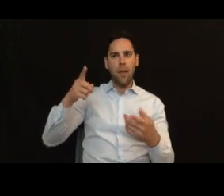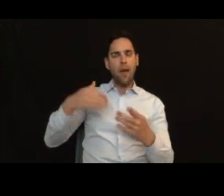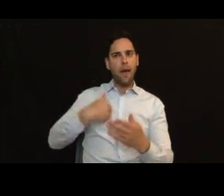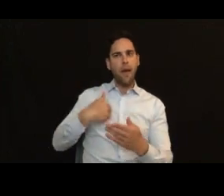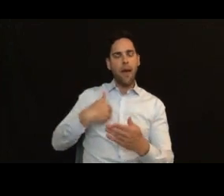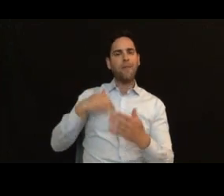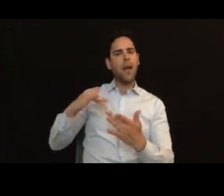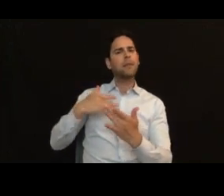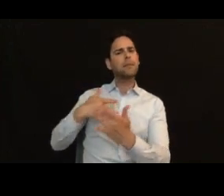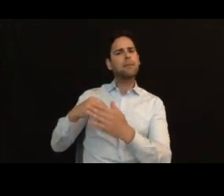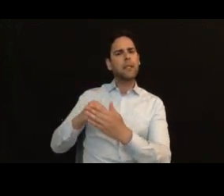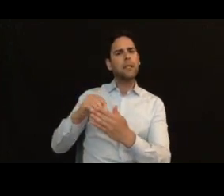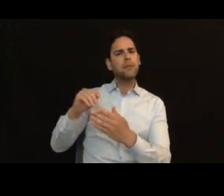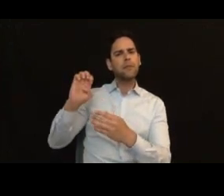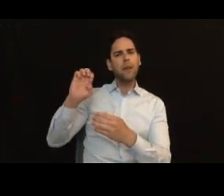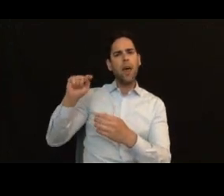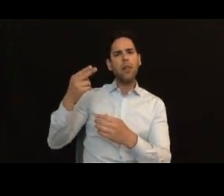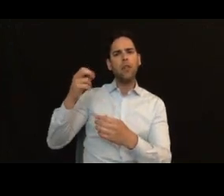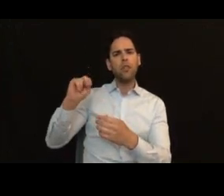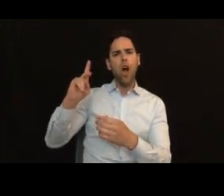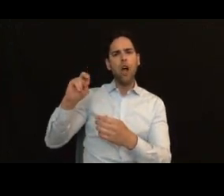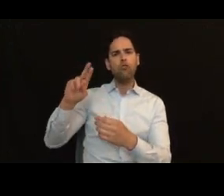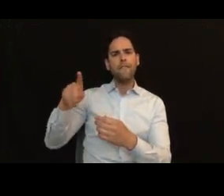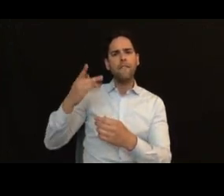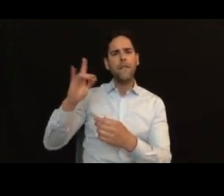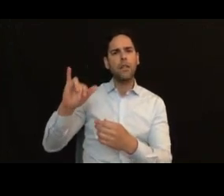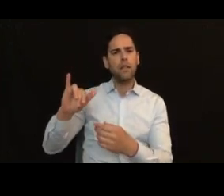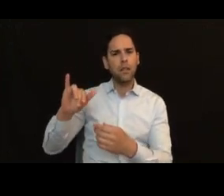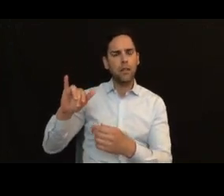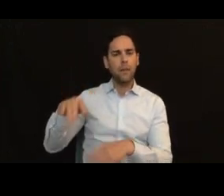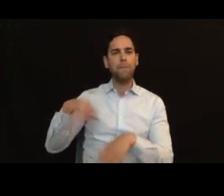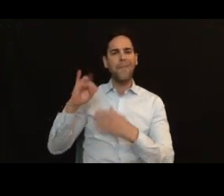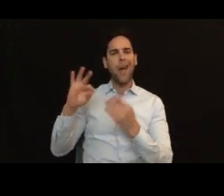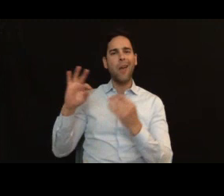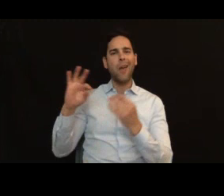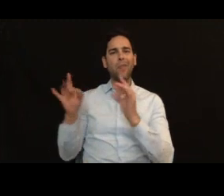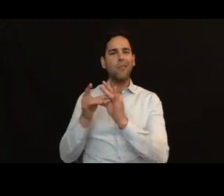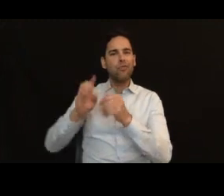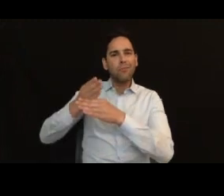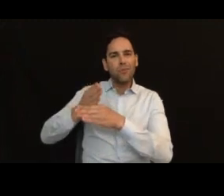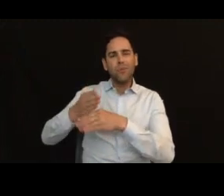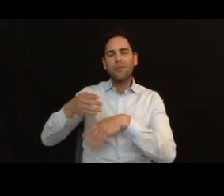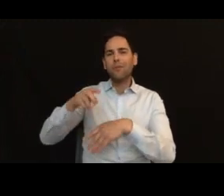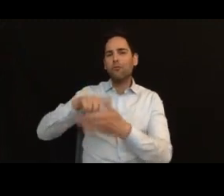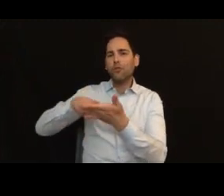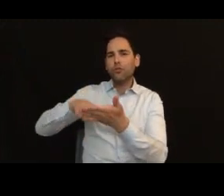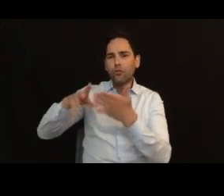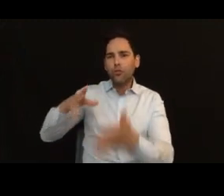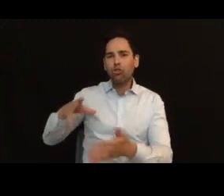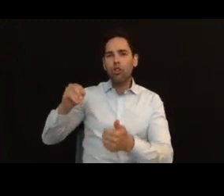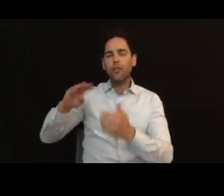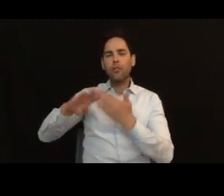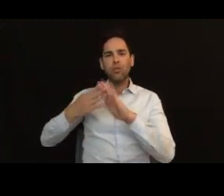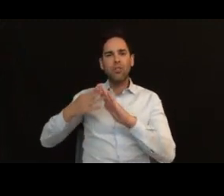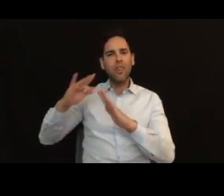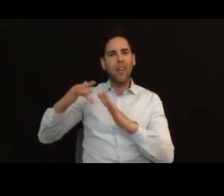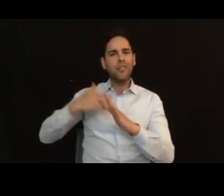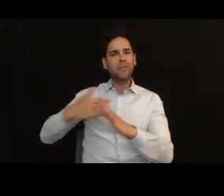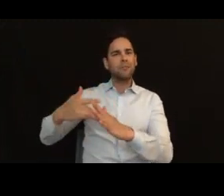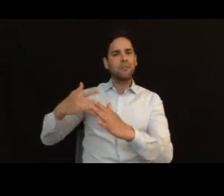usually does. That relationship between the researcher and community is something that's really illuminated with ethnography. So